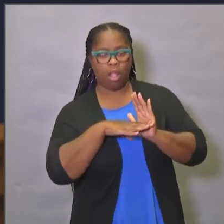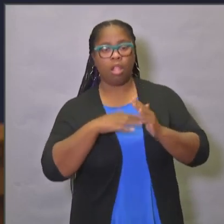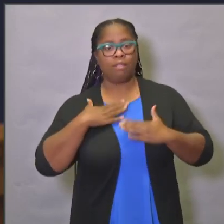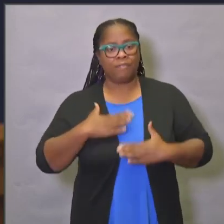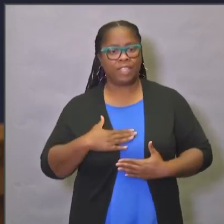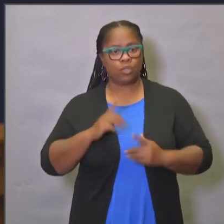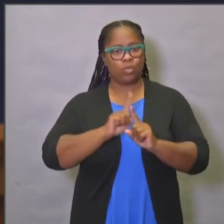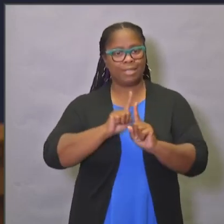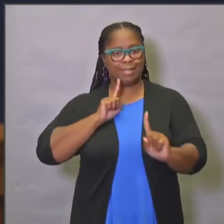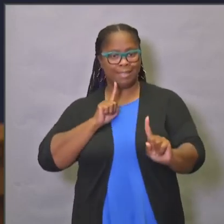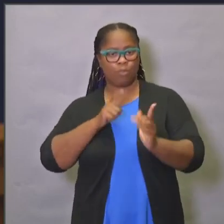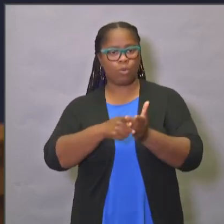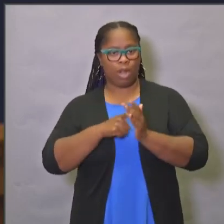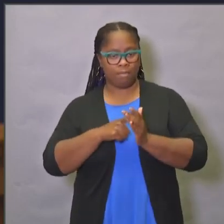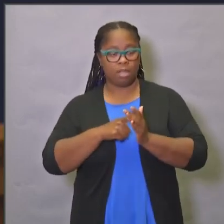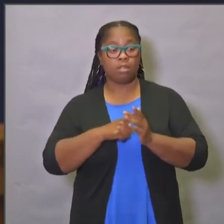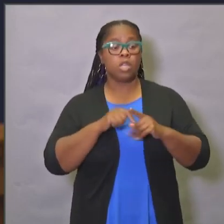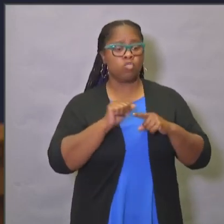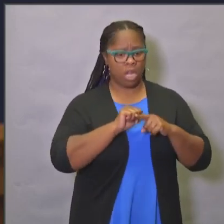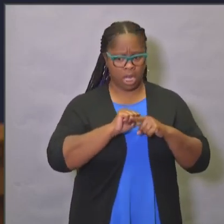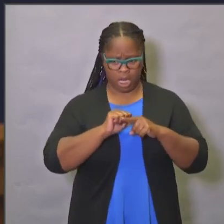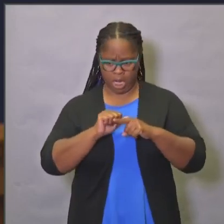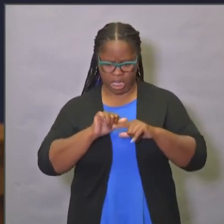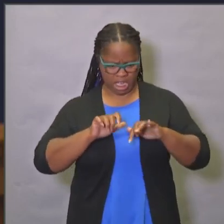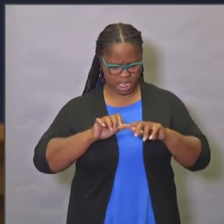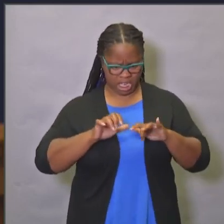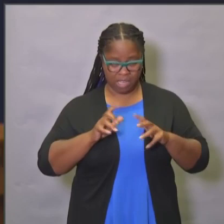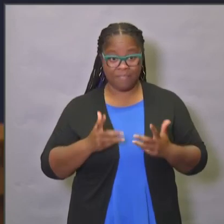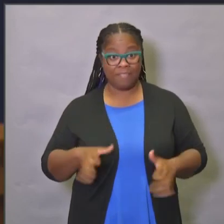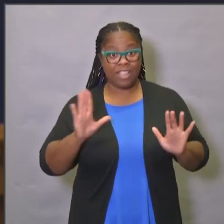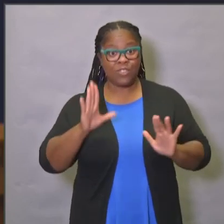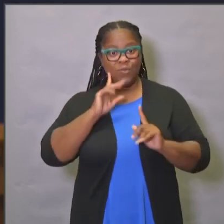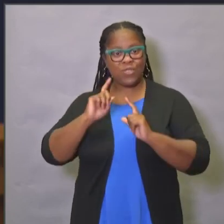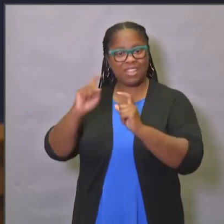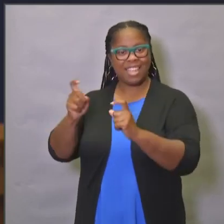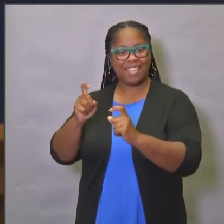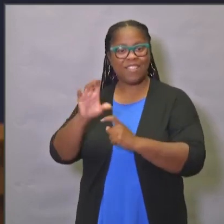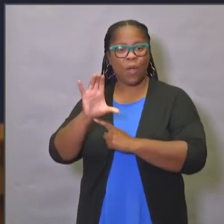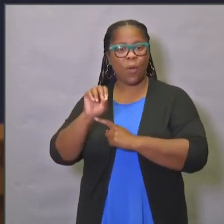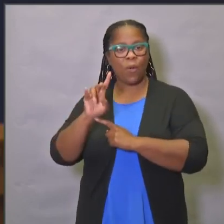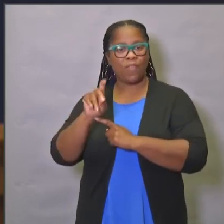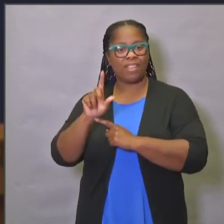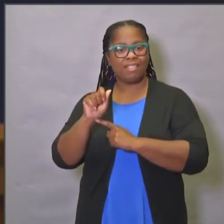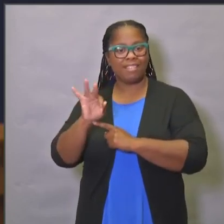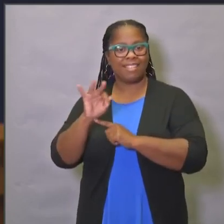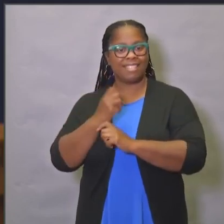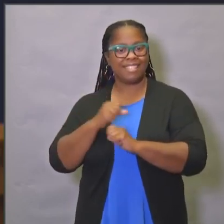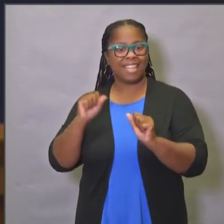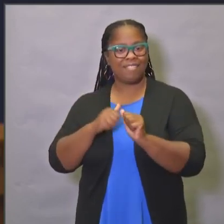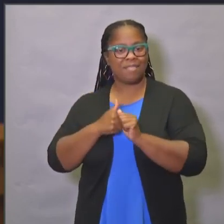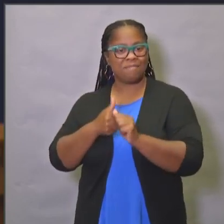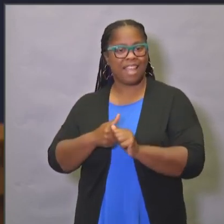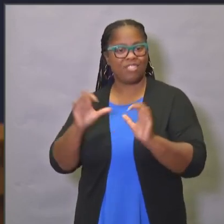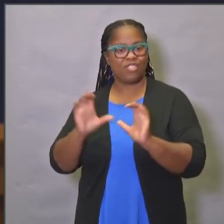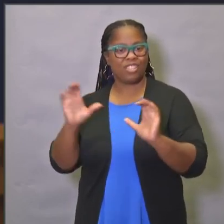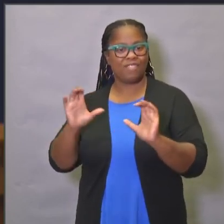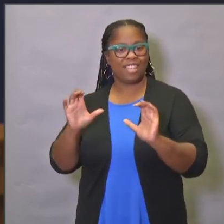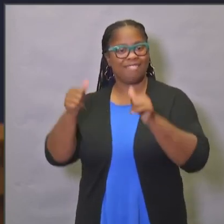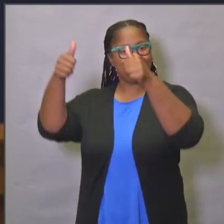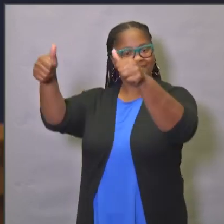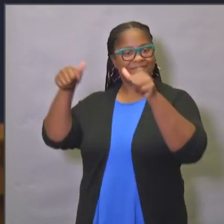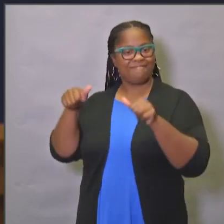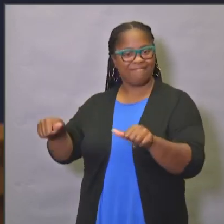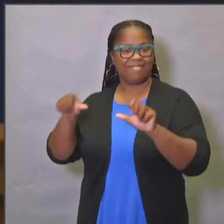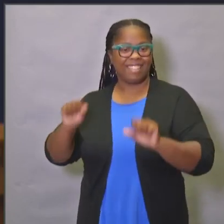requirements. After completing the training, businesses will receive a COVID-19 Safety Compliance Certificate that can be posted on their